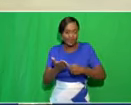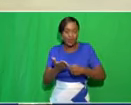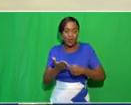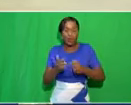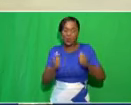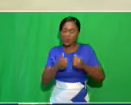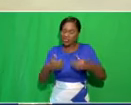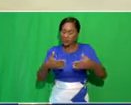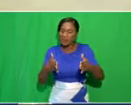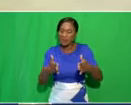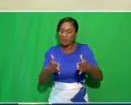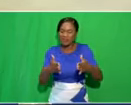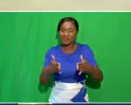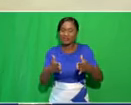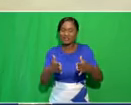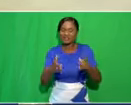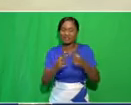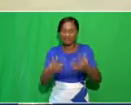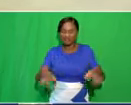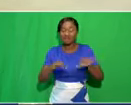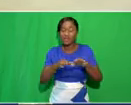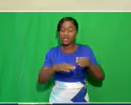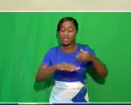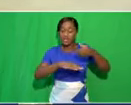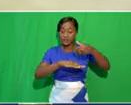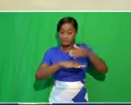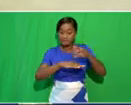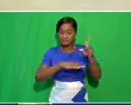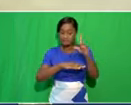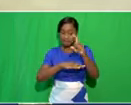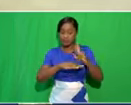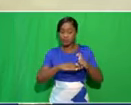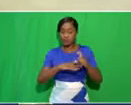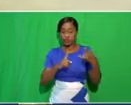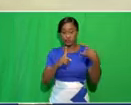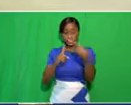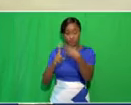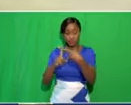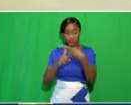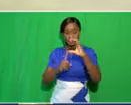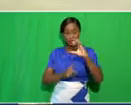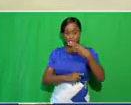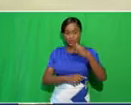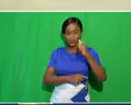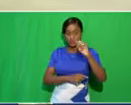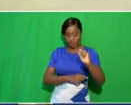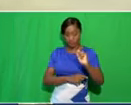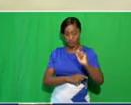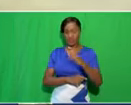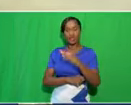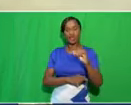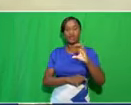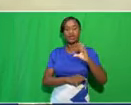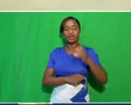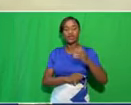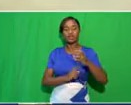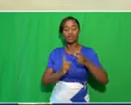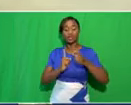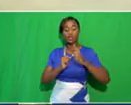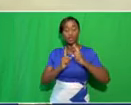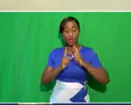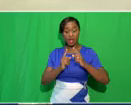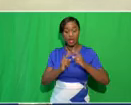your engagement? So you can send your questions via the Zoom chat. You will have an opportunity as well to speak to us directly